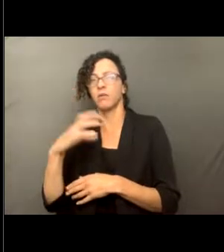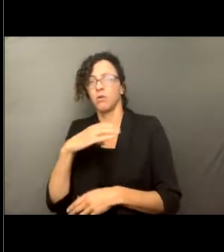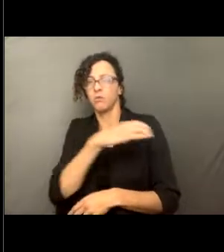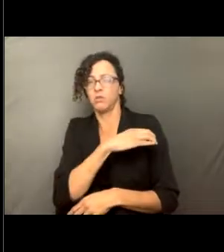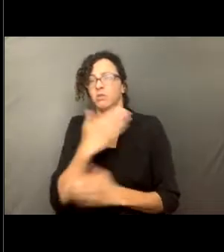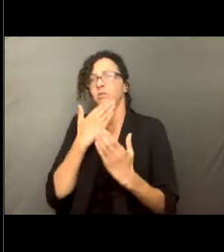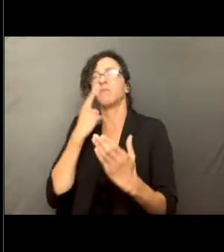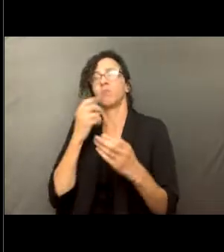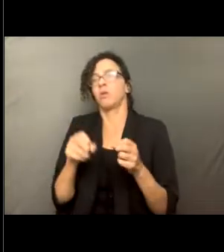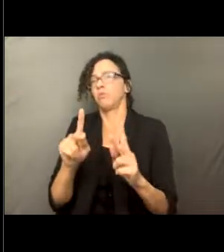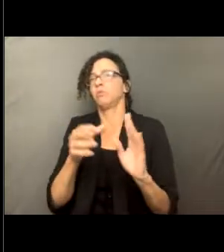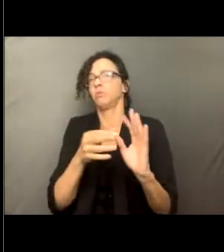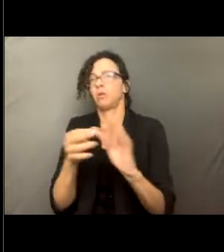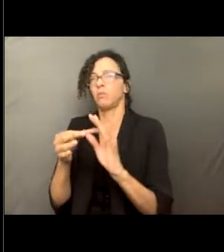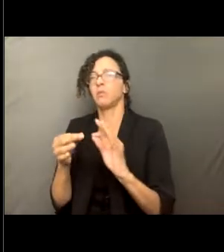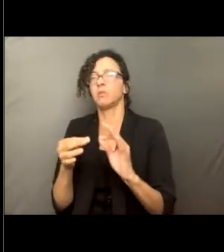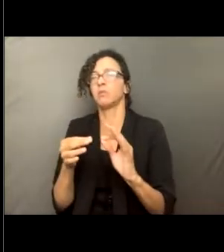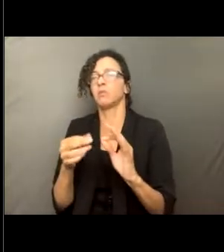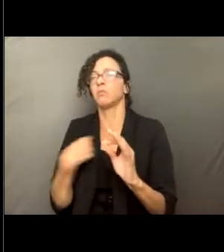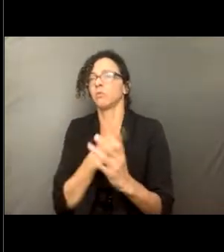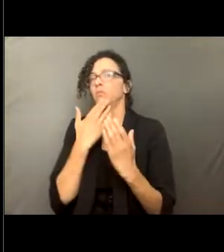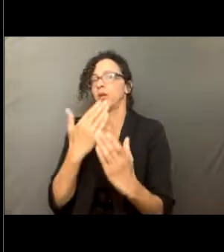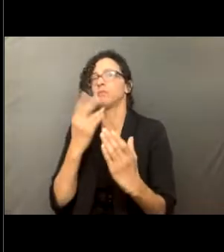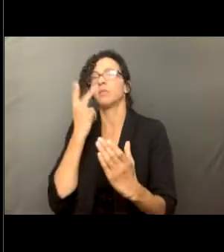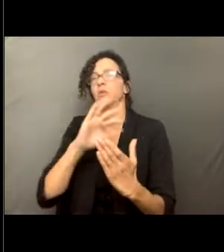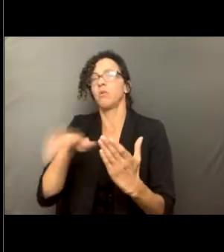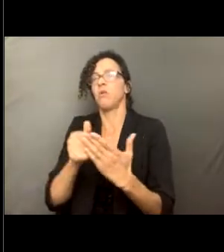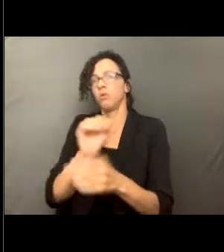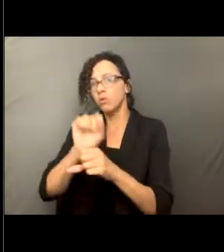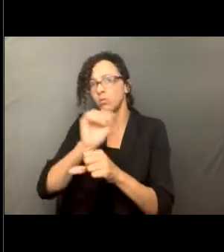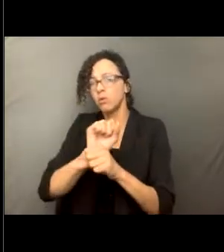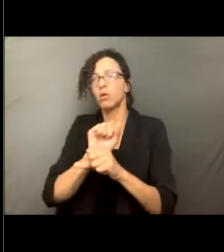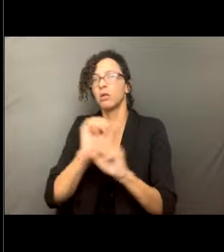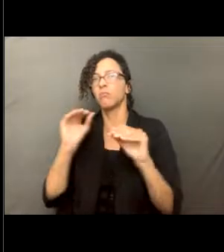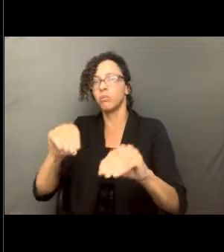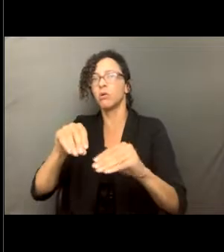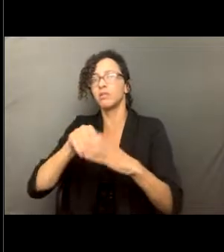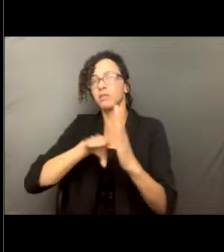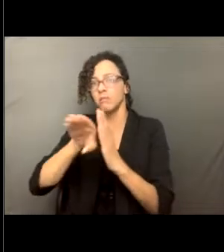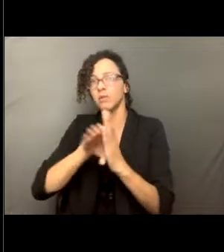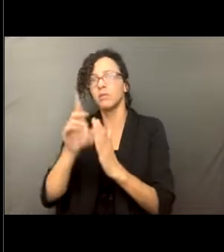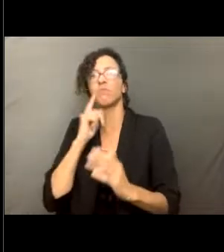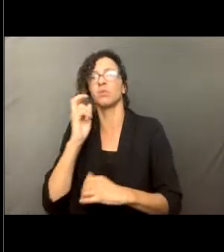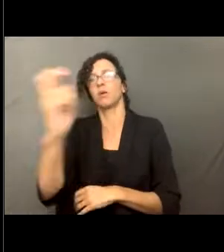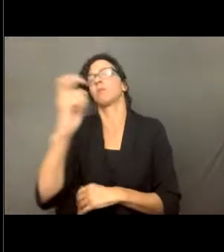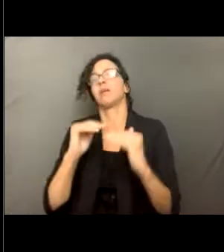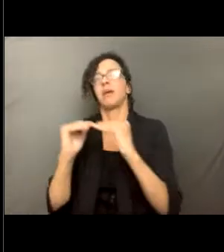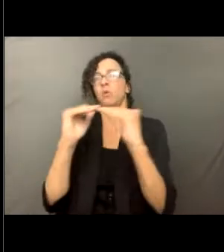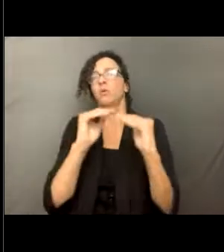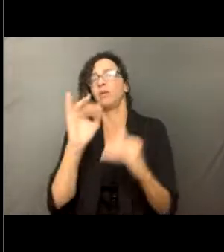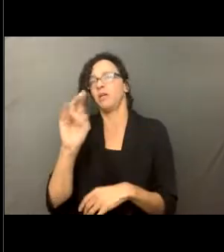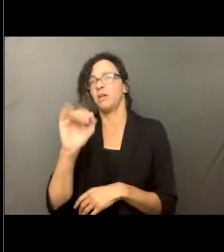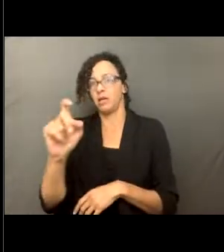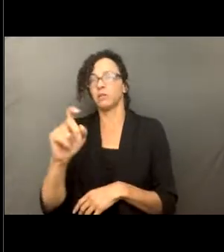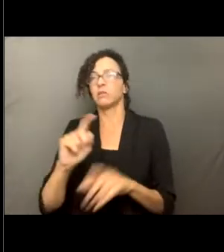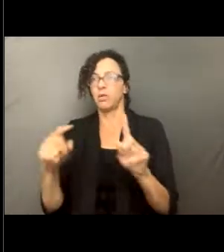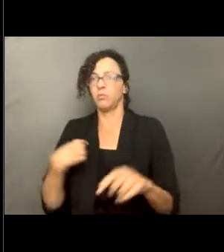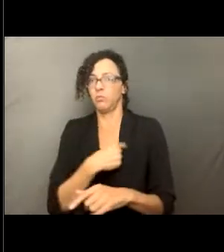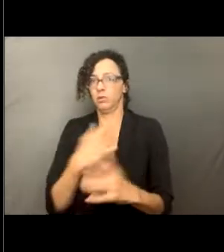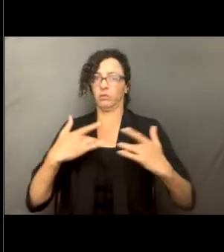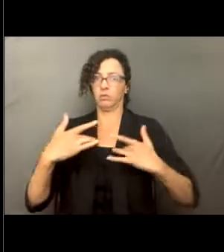grateful to see all the work Caltrans has put into development of the Transportation Equity Index. However, we are concerned that the Equity Index, as